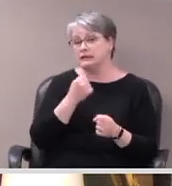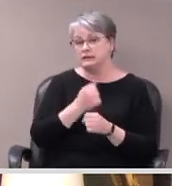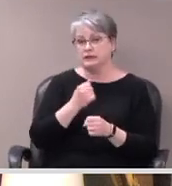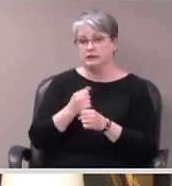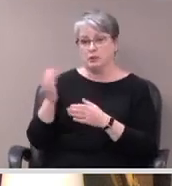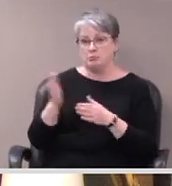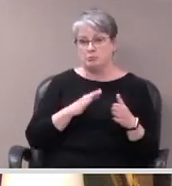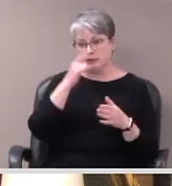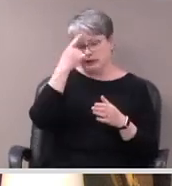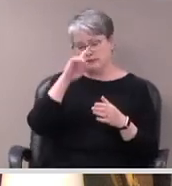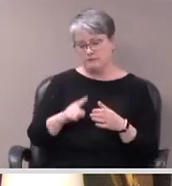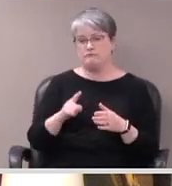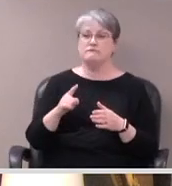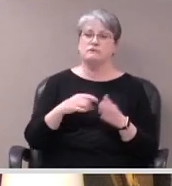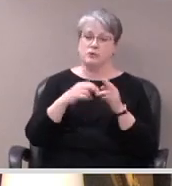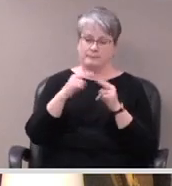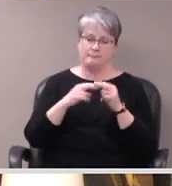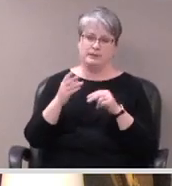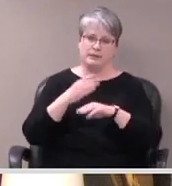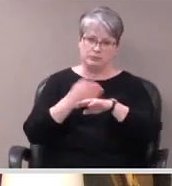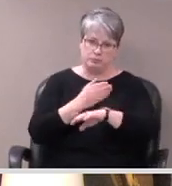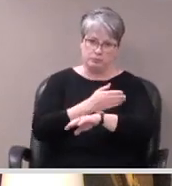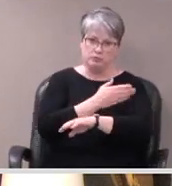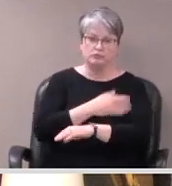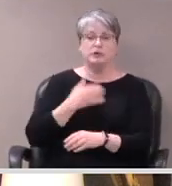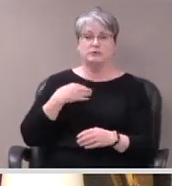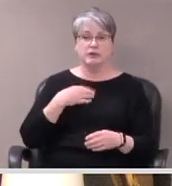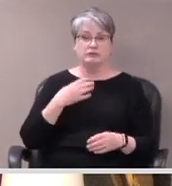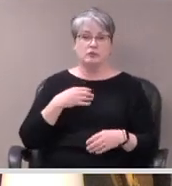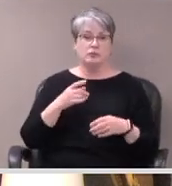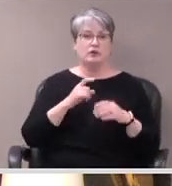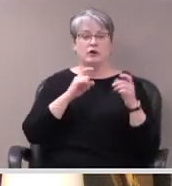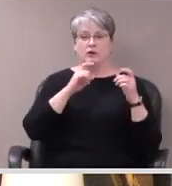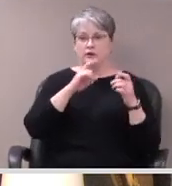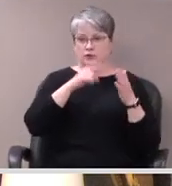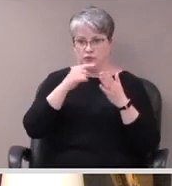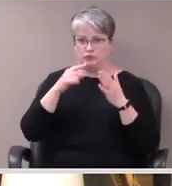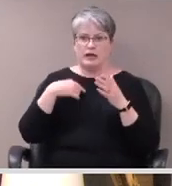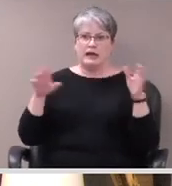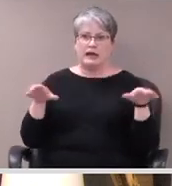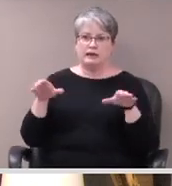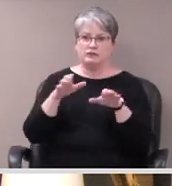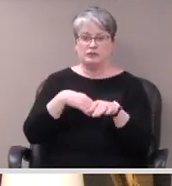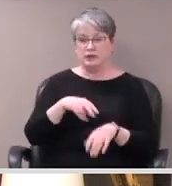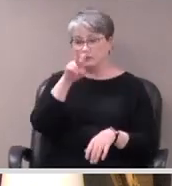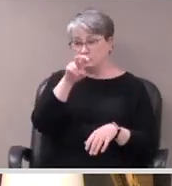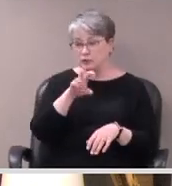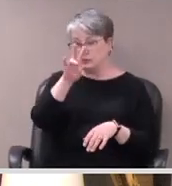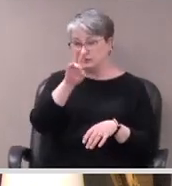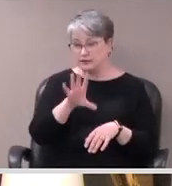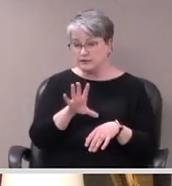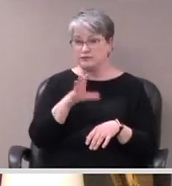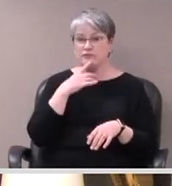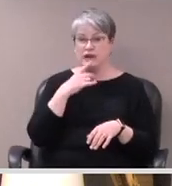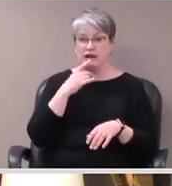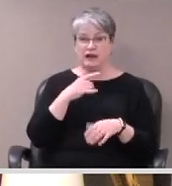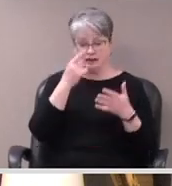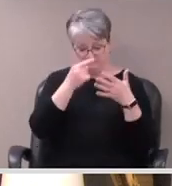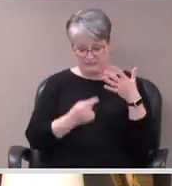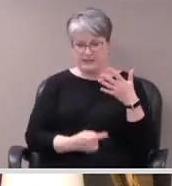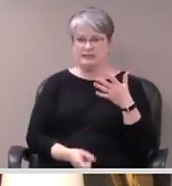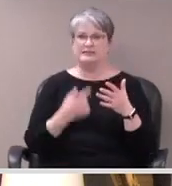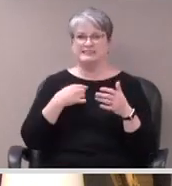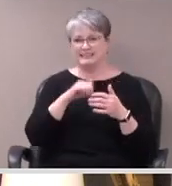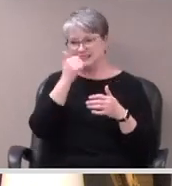for facilities improvement. Finally, with our corrective action plan, we have 275 actions that we've been charged to improve in